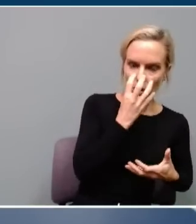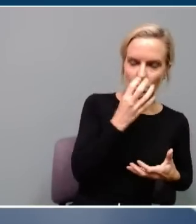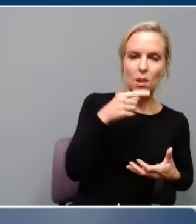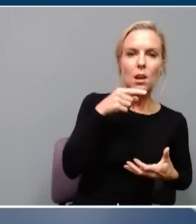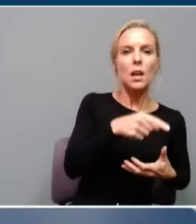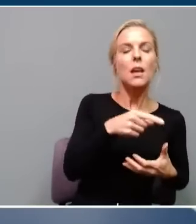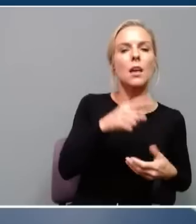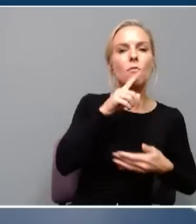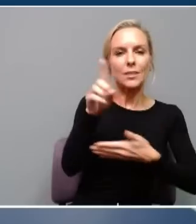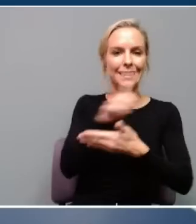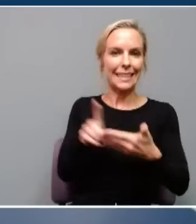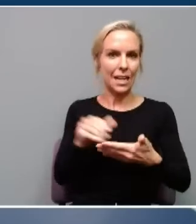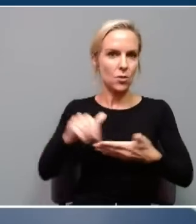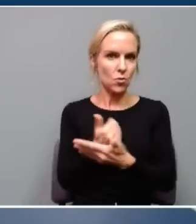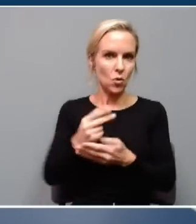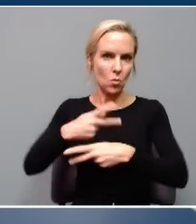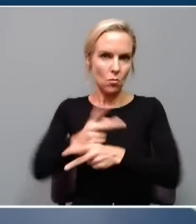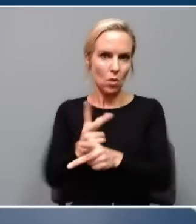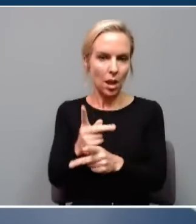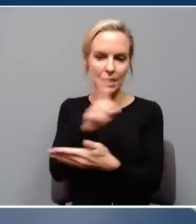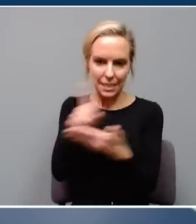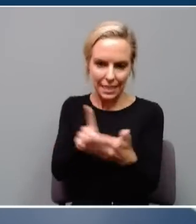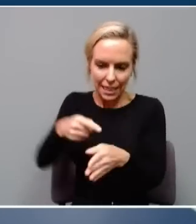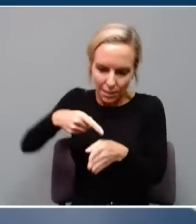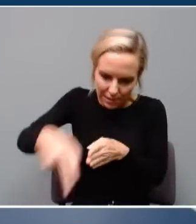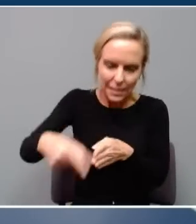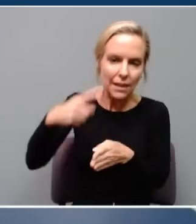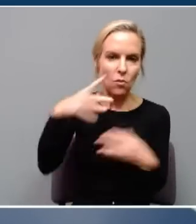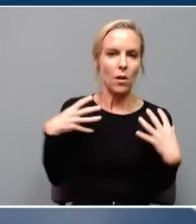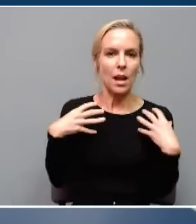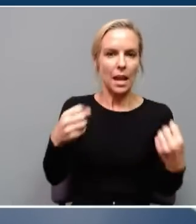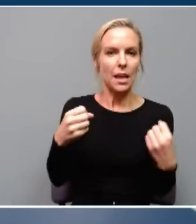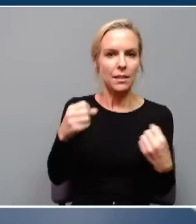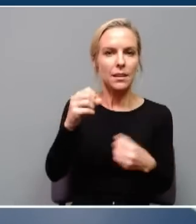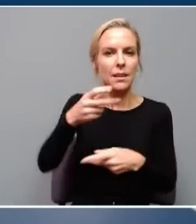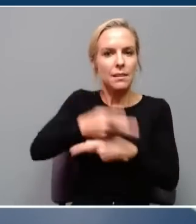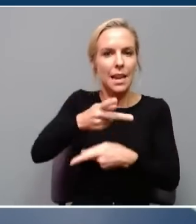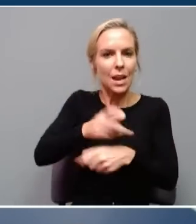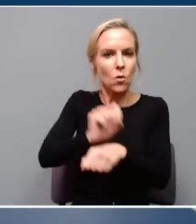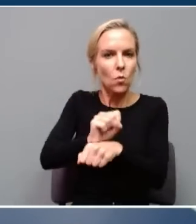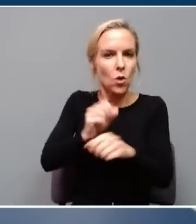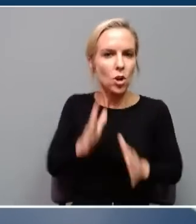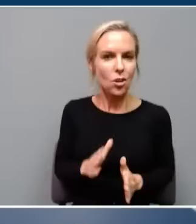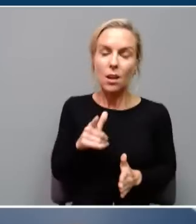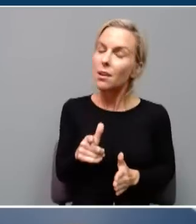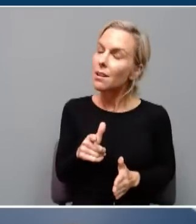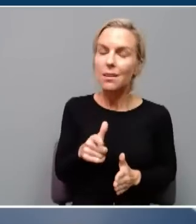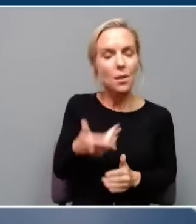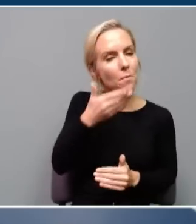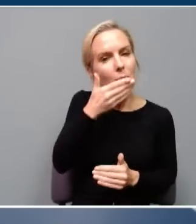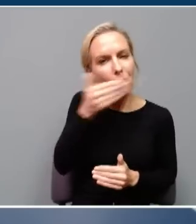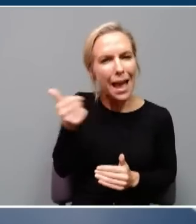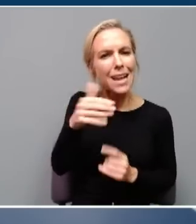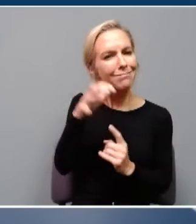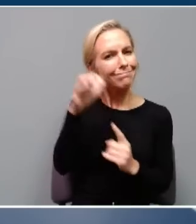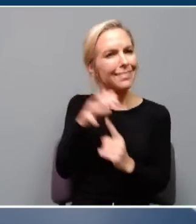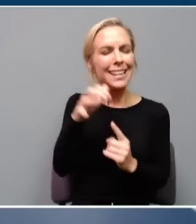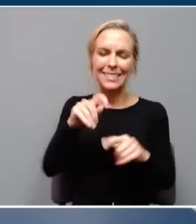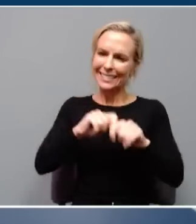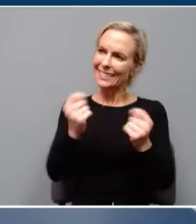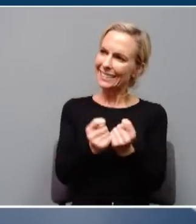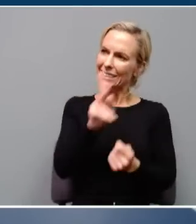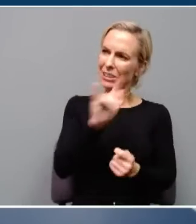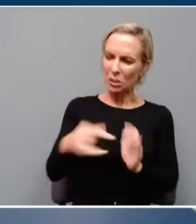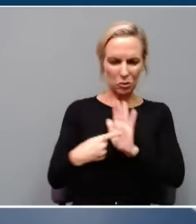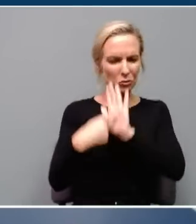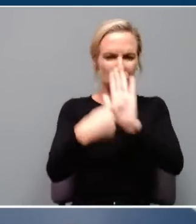designed specifically for healthcare workers. This is the very best of Team Kentucky, showing the best, rising